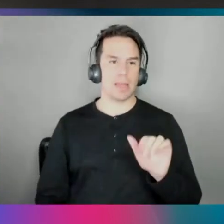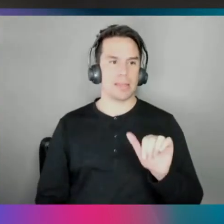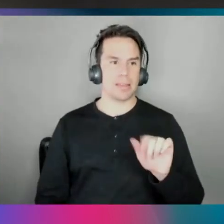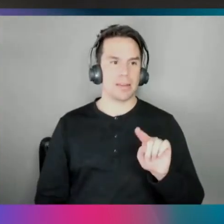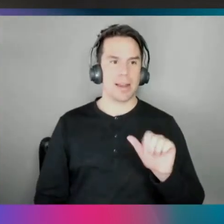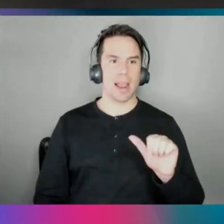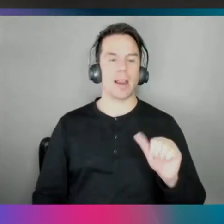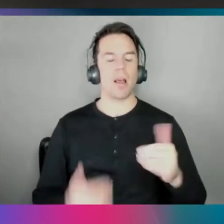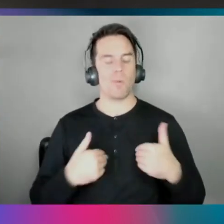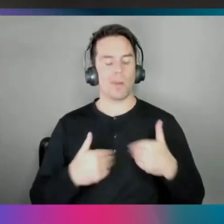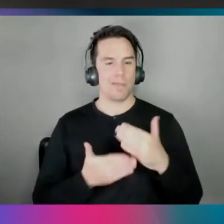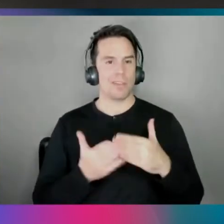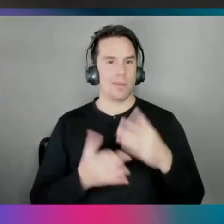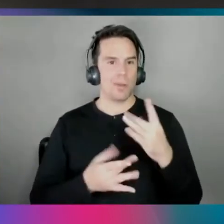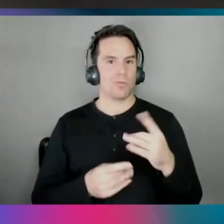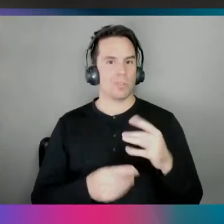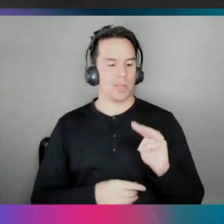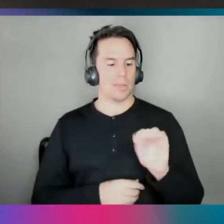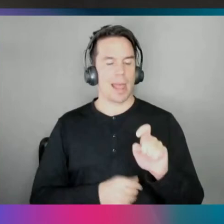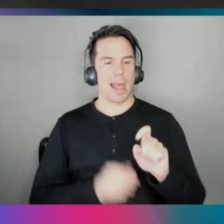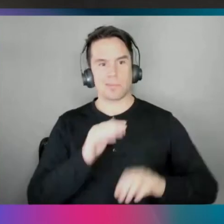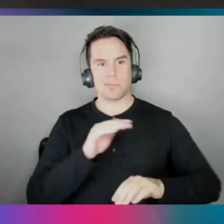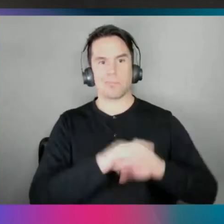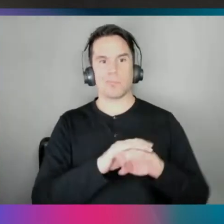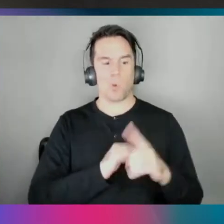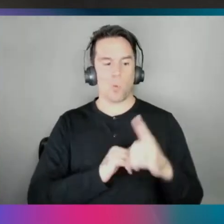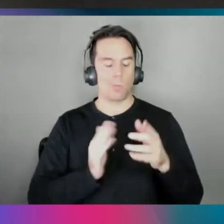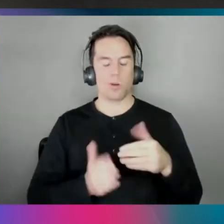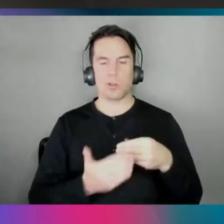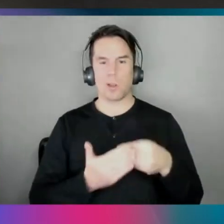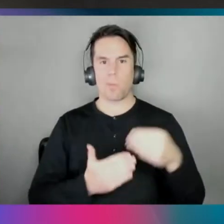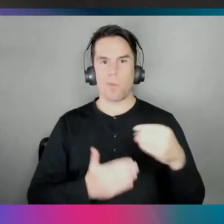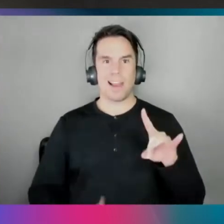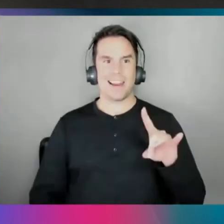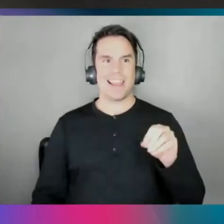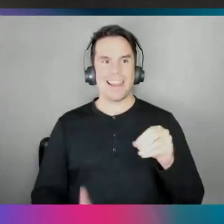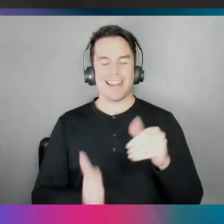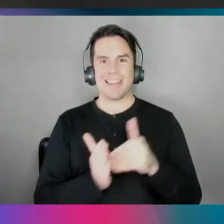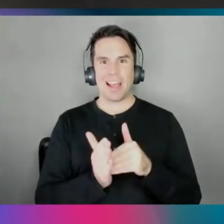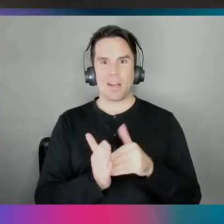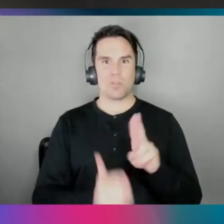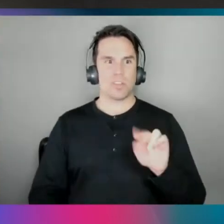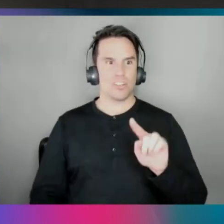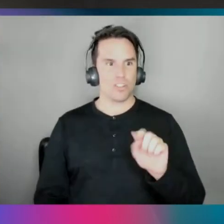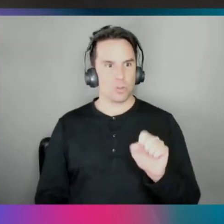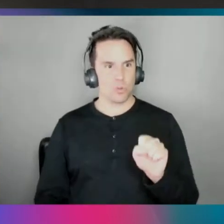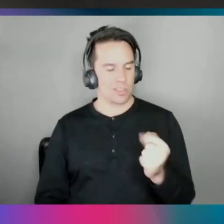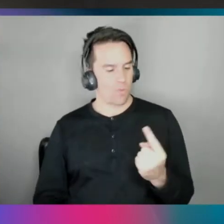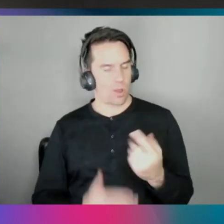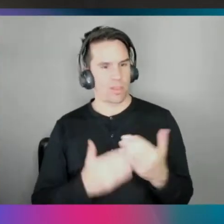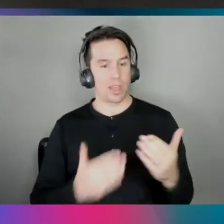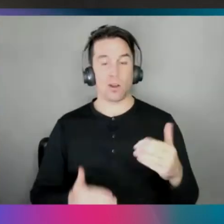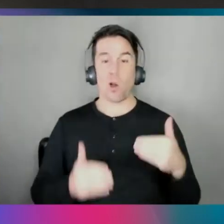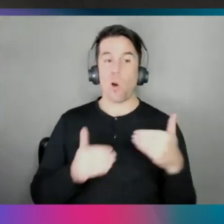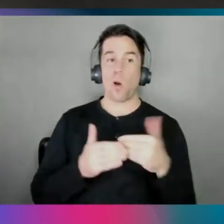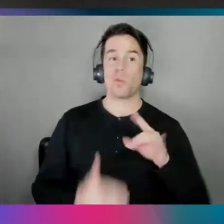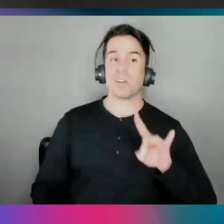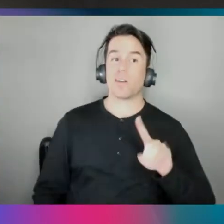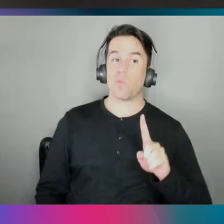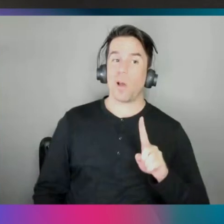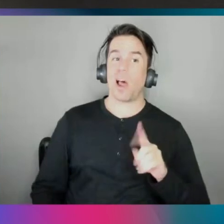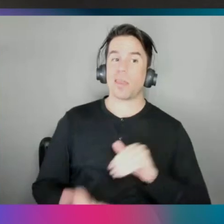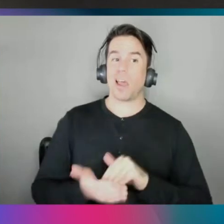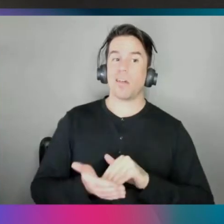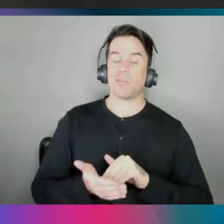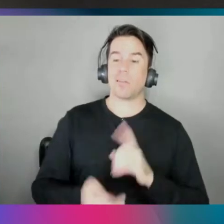that one there is, so someone did 80,000 of something, so that, almost 81,000 of something. That's pretty crazy. That's a